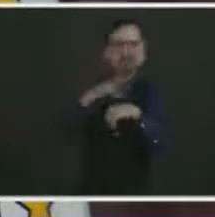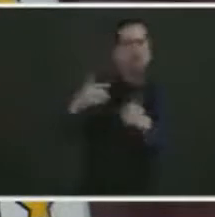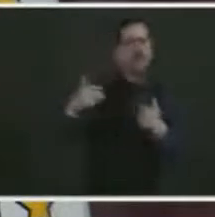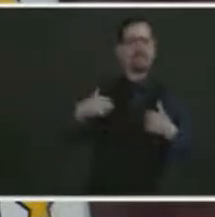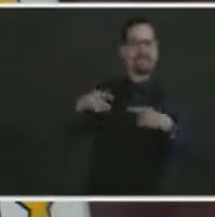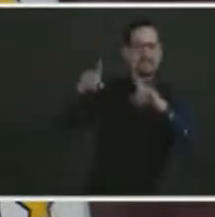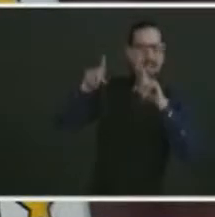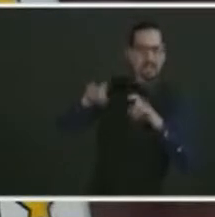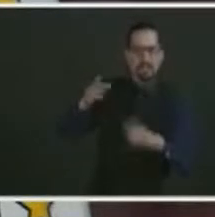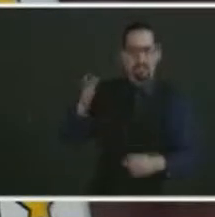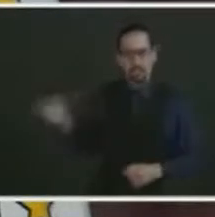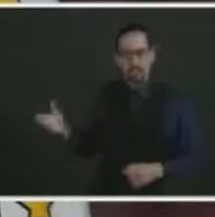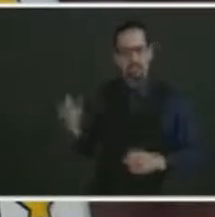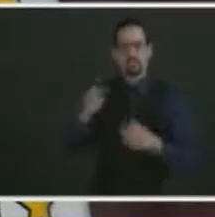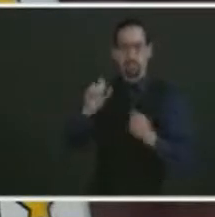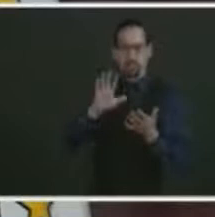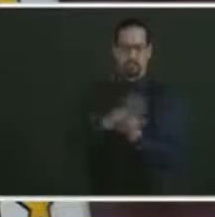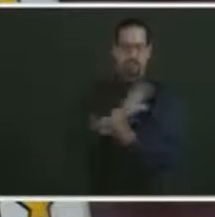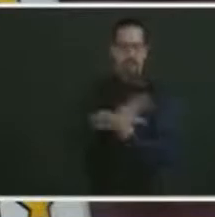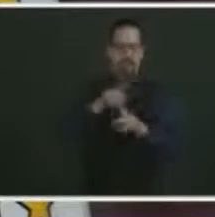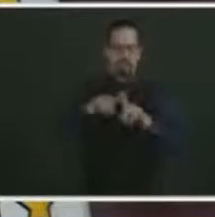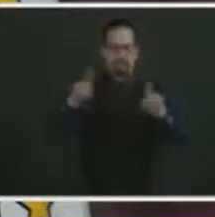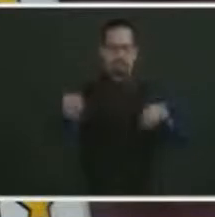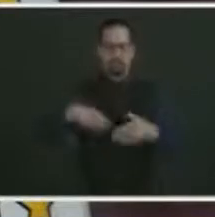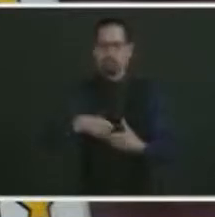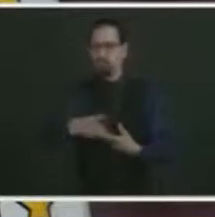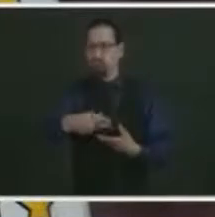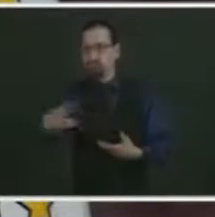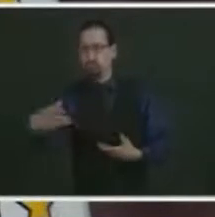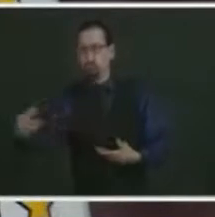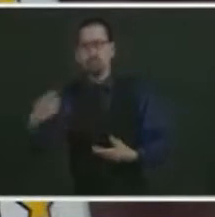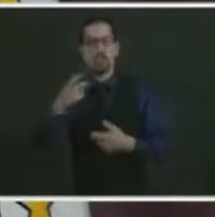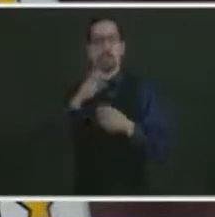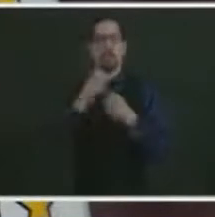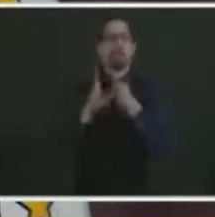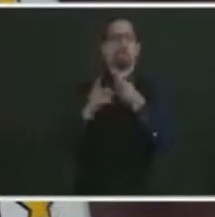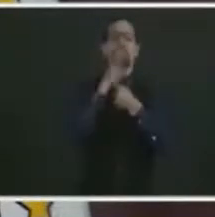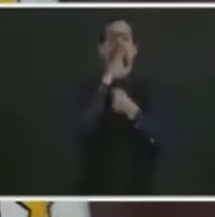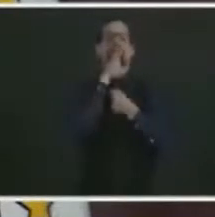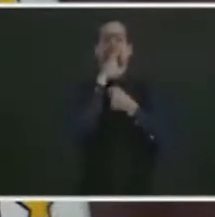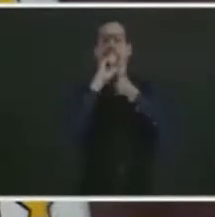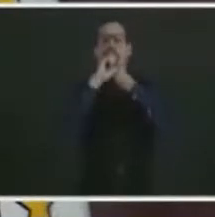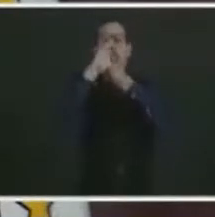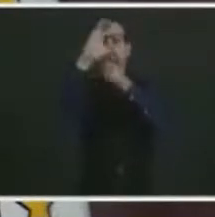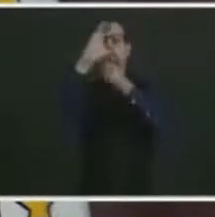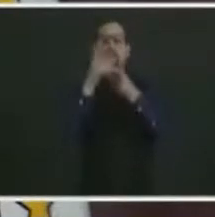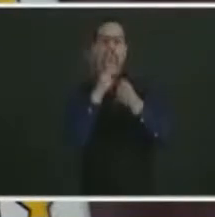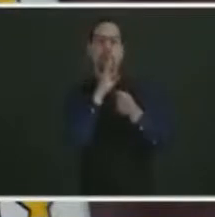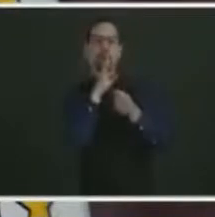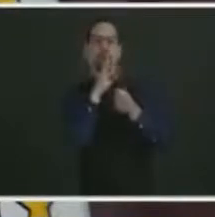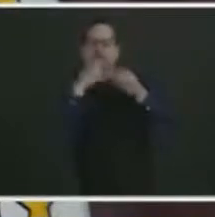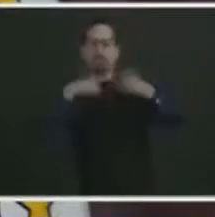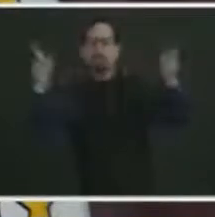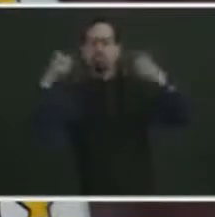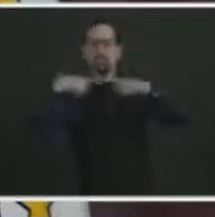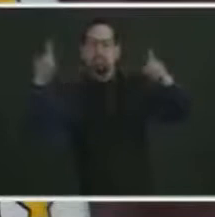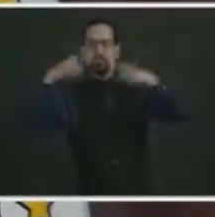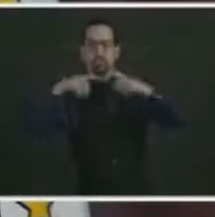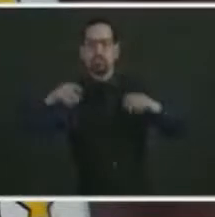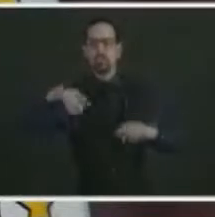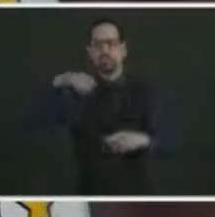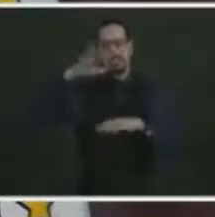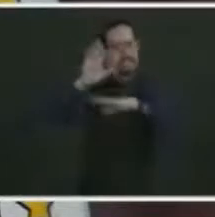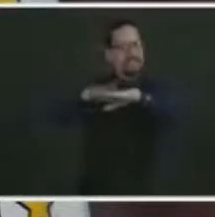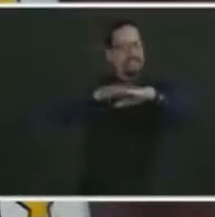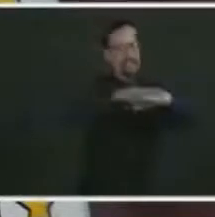be a flyer, could be verbally sharing information. The virus is ever present. The virus doesn't sleep, it's not going away.